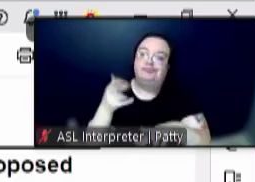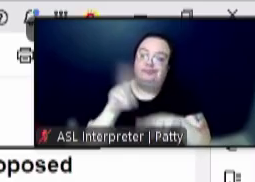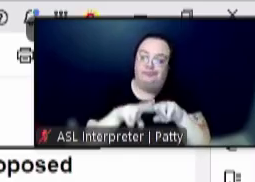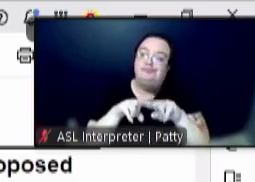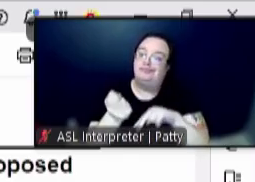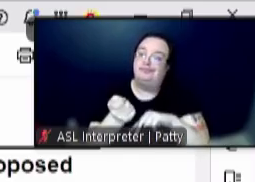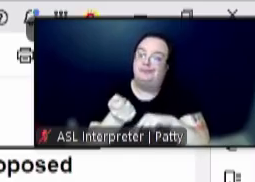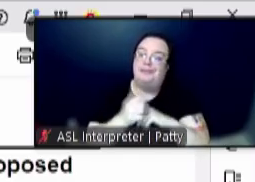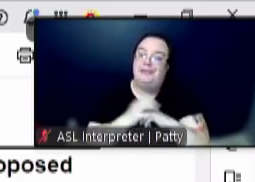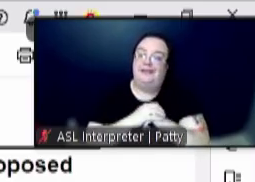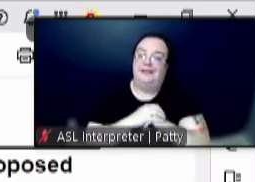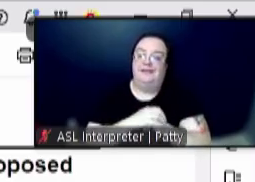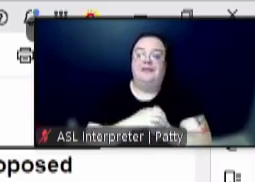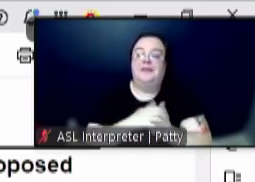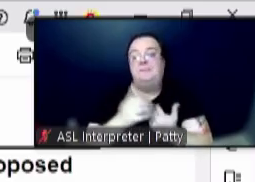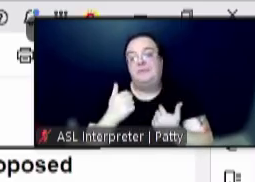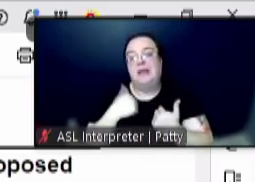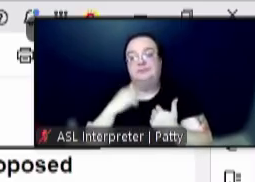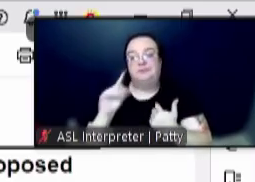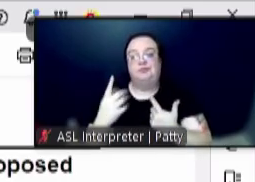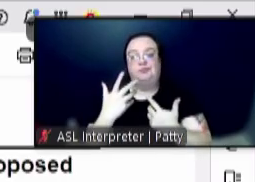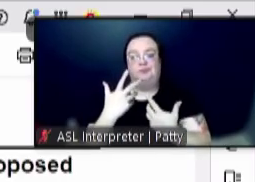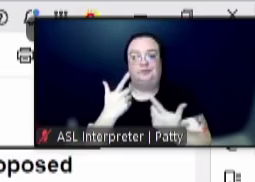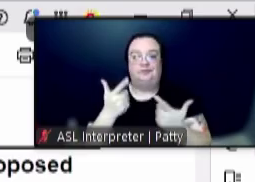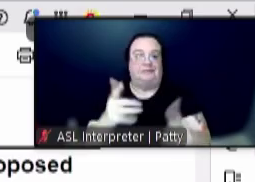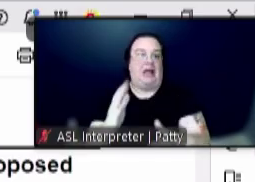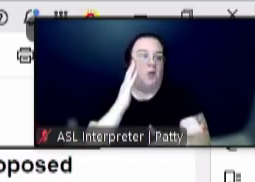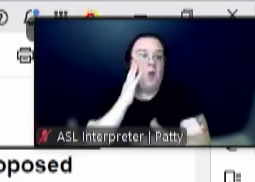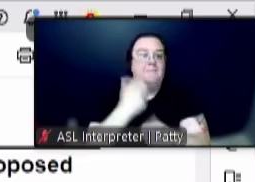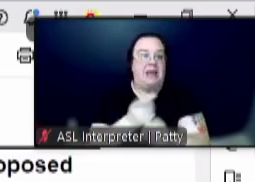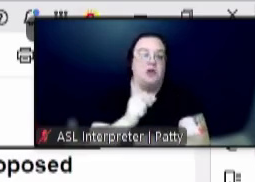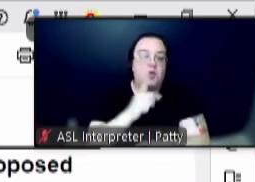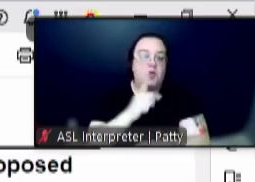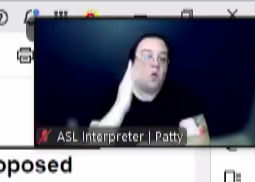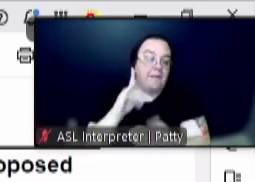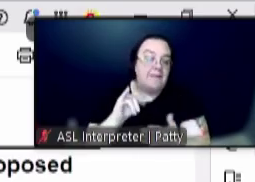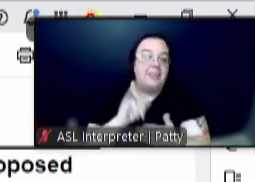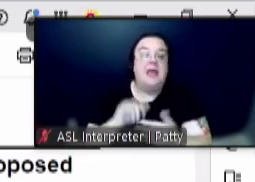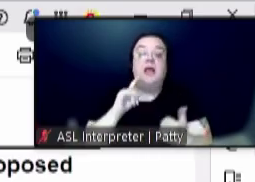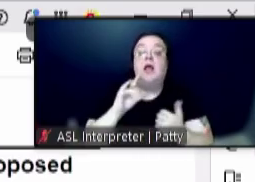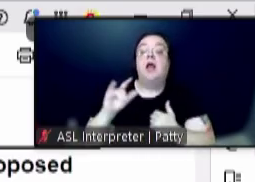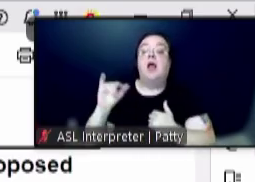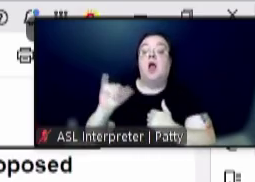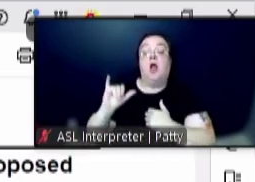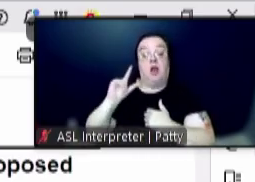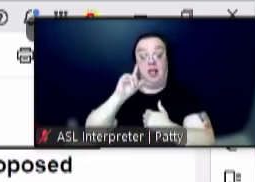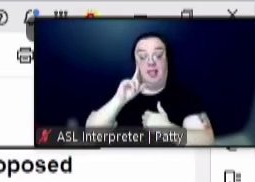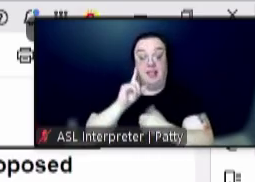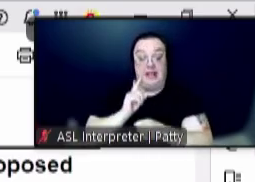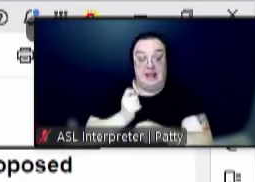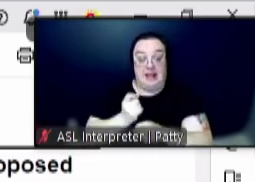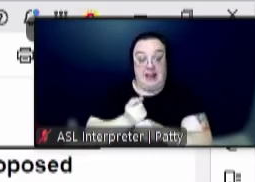bit. So I'm just making you all aware of that now. So Also, I think is next year a parade year.